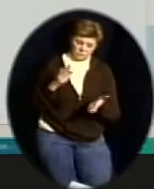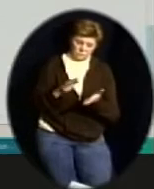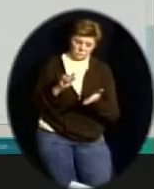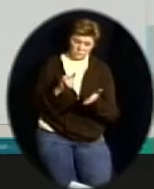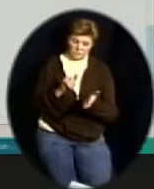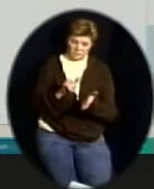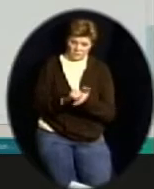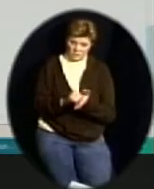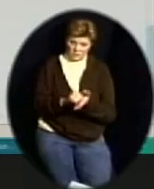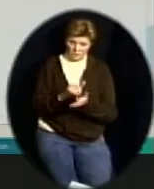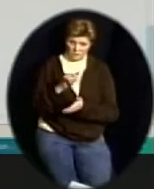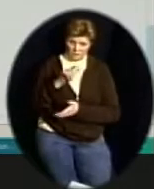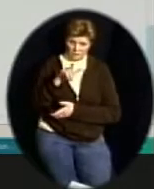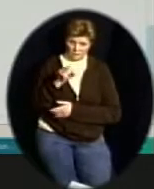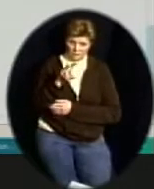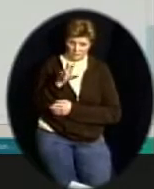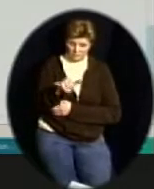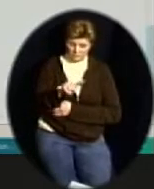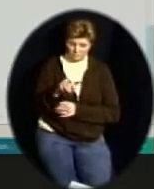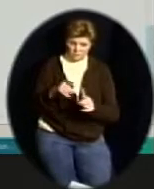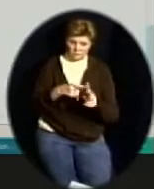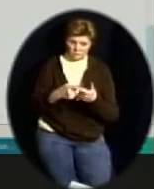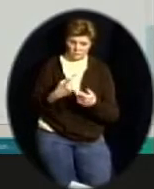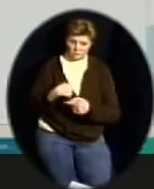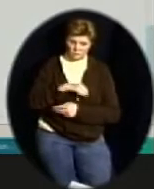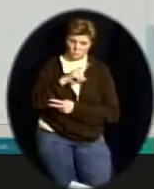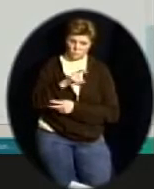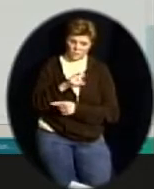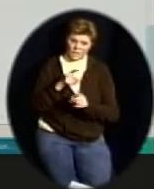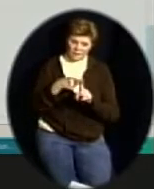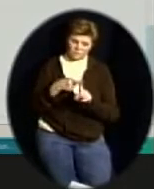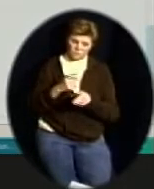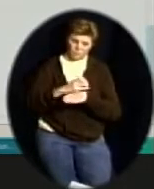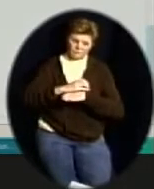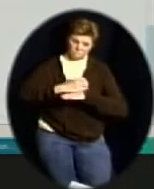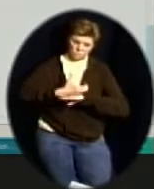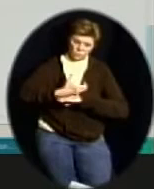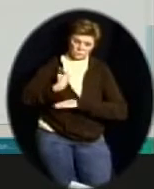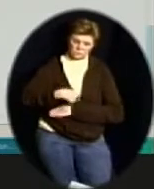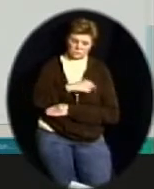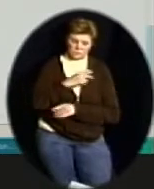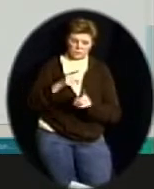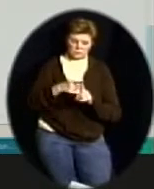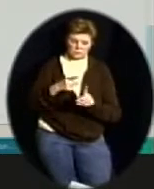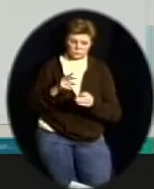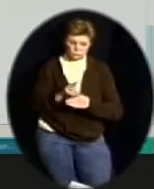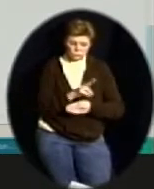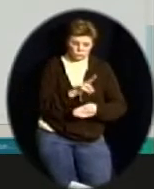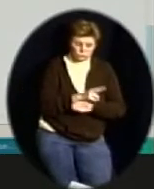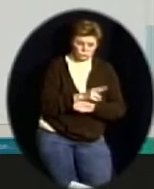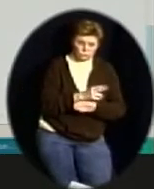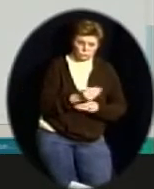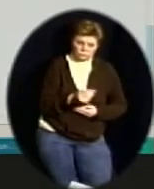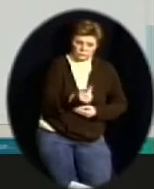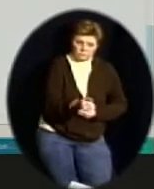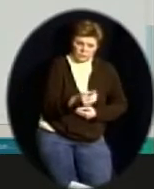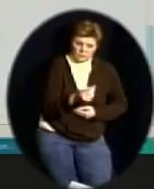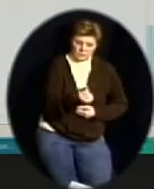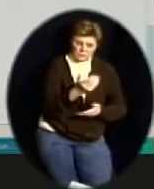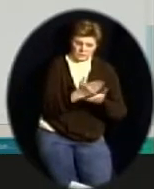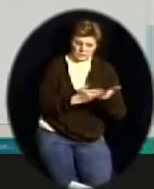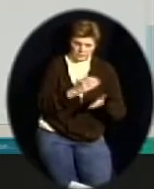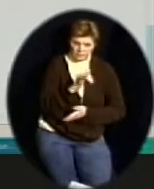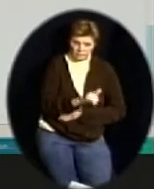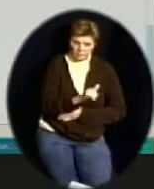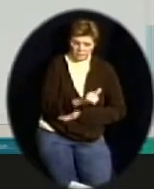of the reserves to counterbalance the revenue flow that would be reduced. By counterbalancing that, that also has